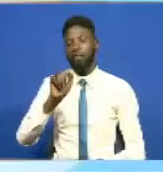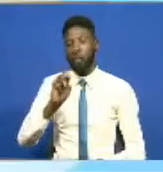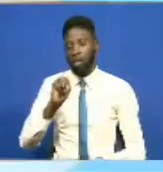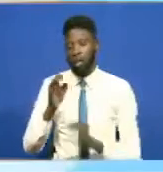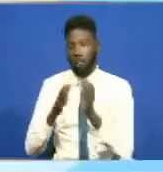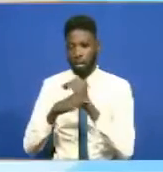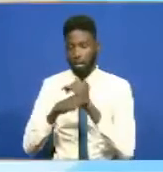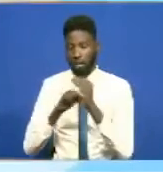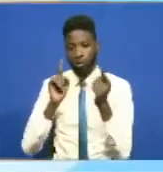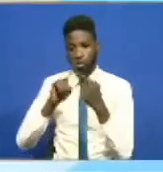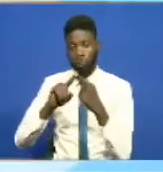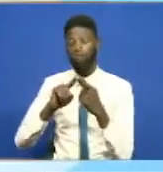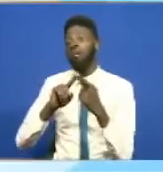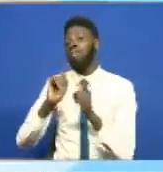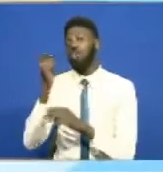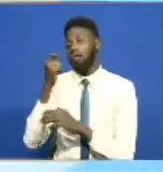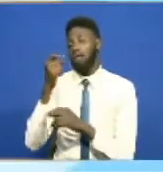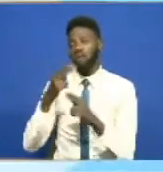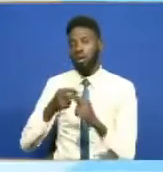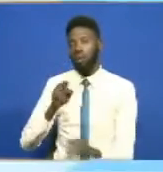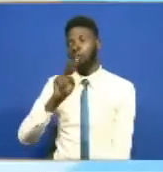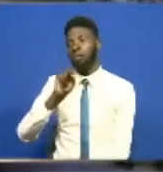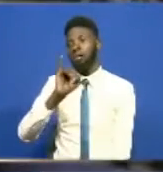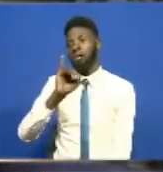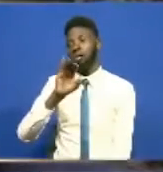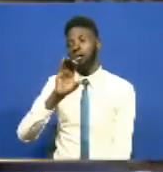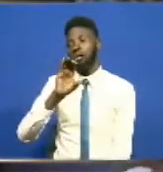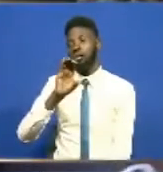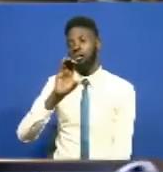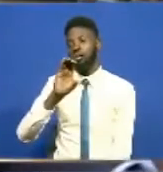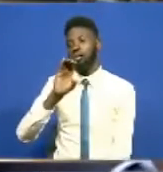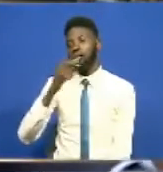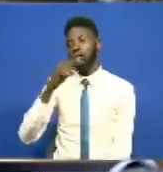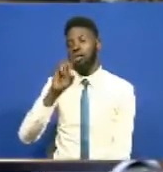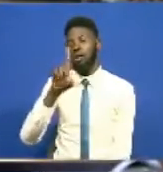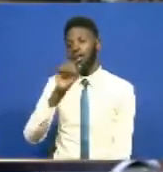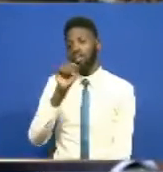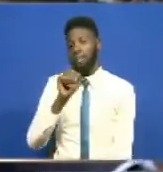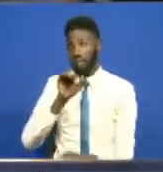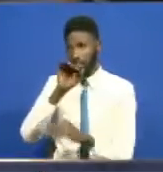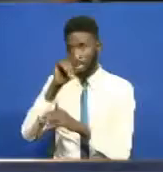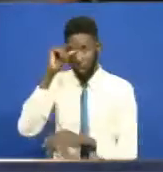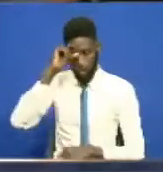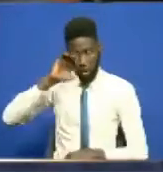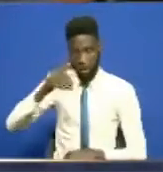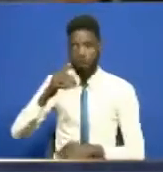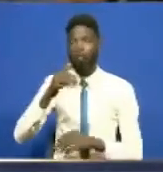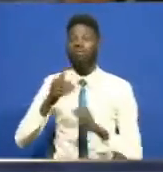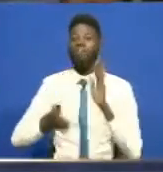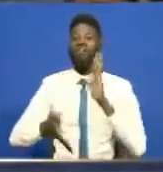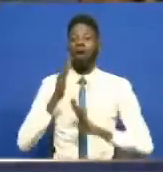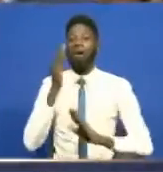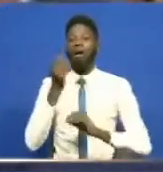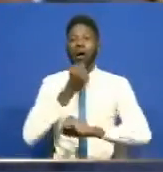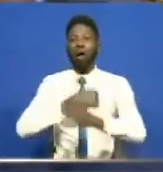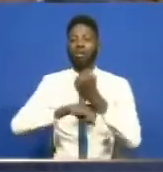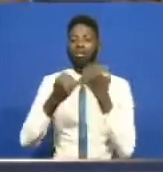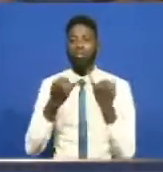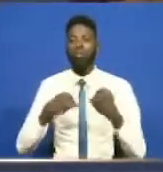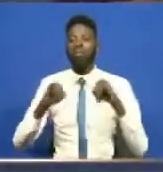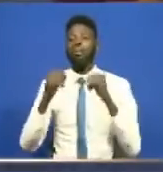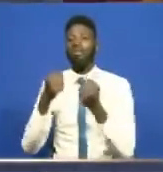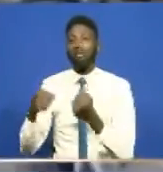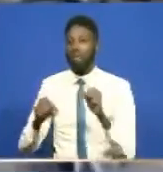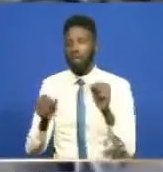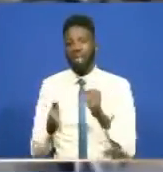urged County Government of Nairobi to expedite implementation of the strategy for the benefit of residents.